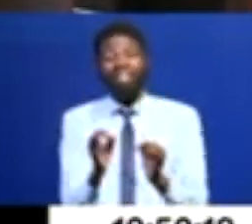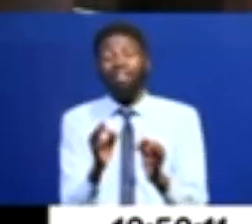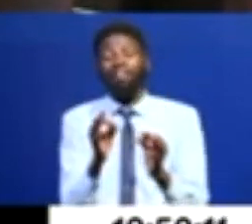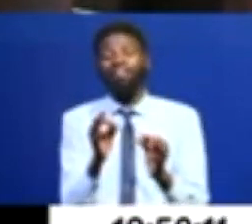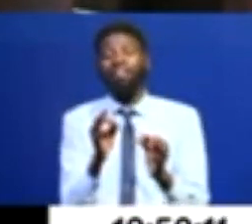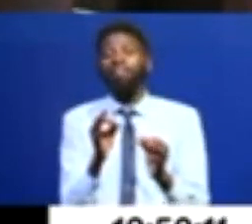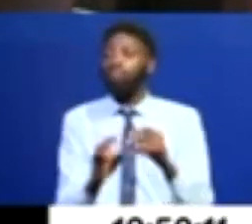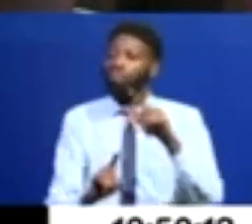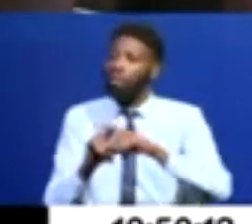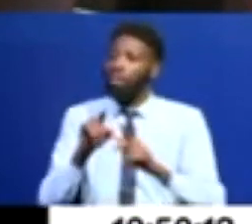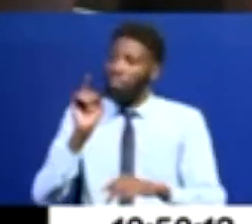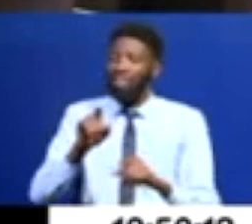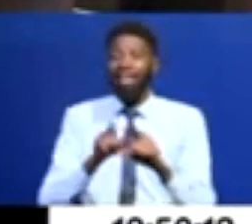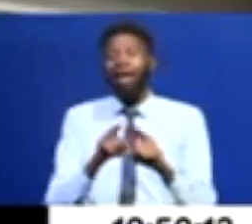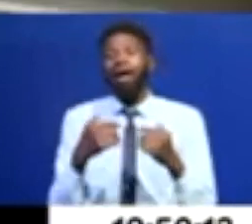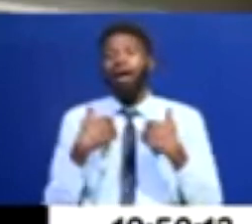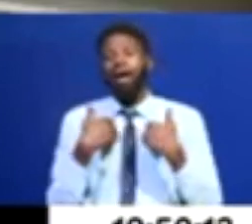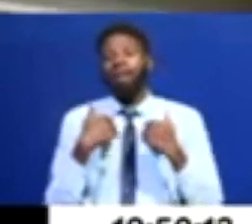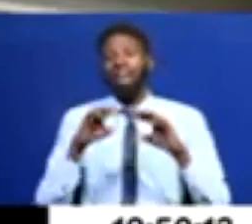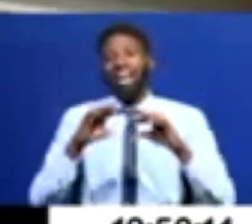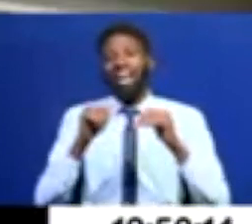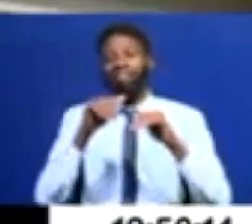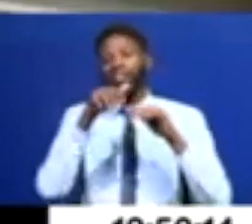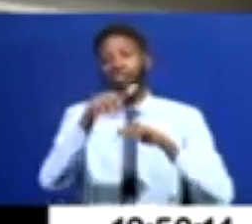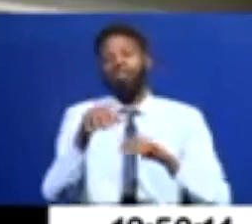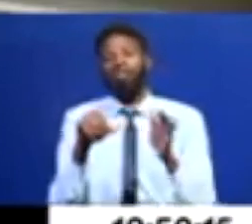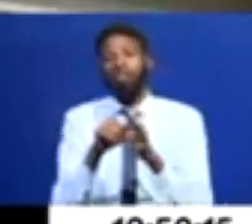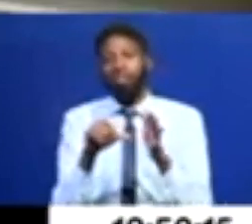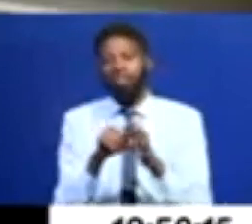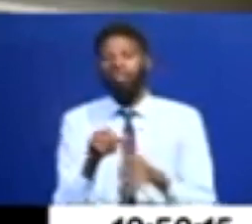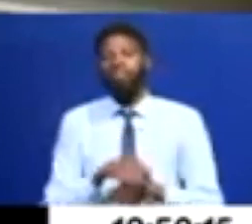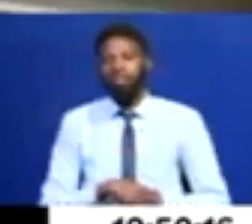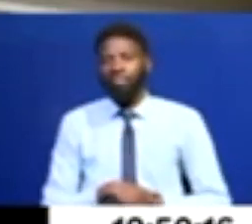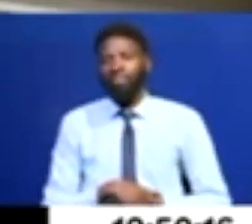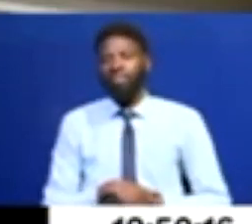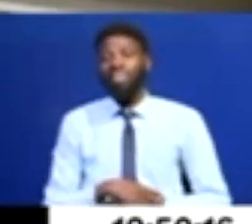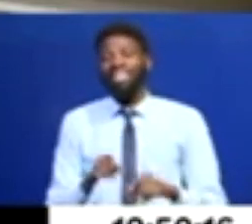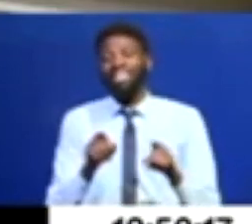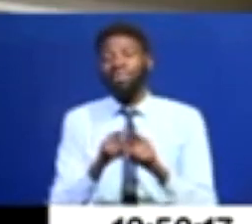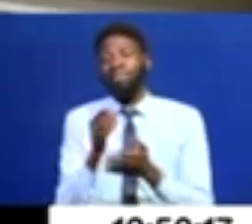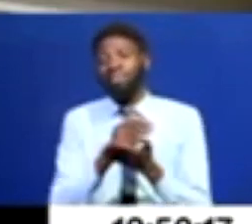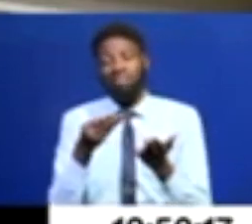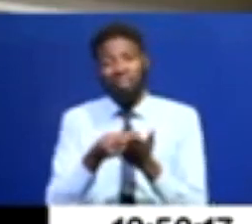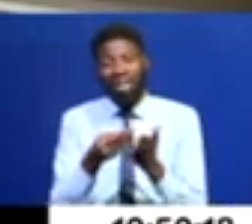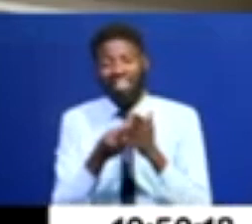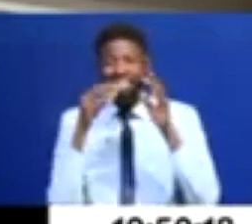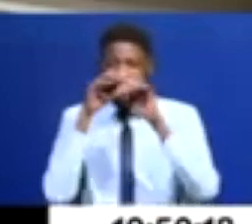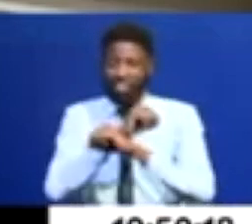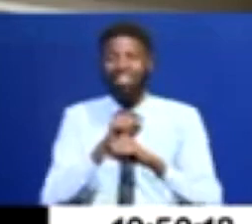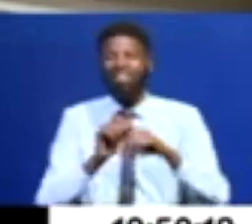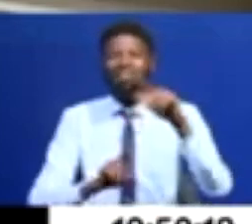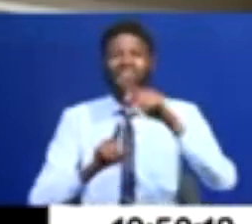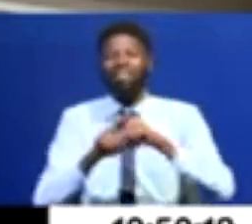immediately, there is also cash flow problem. Mm-hmm. As you deduct this and within that 24, some amount may not have come. So it will cause a lot of